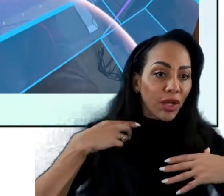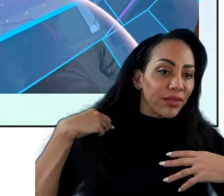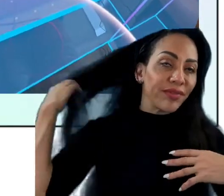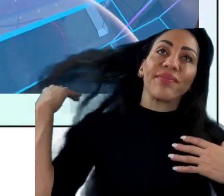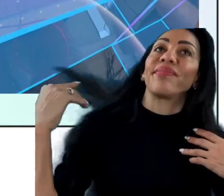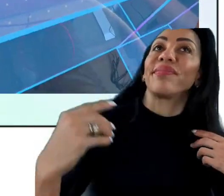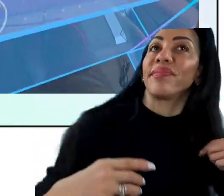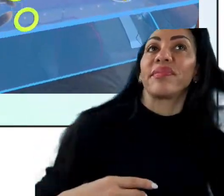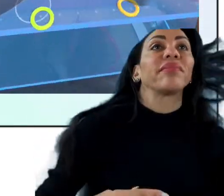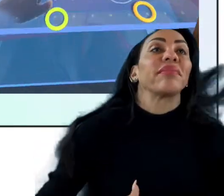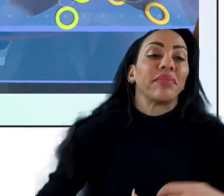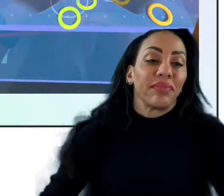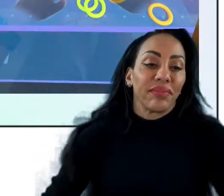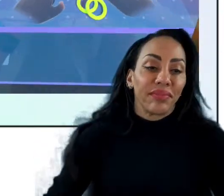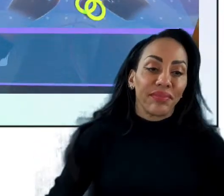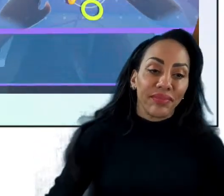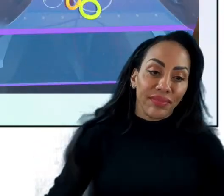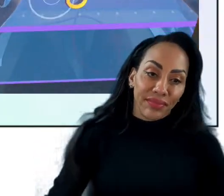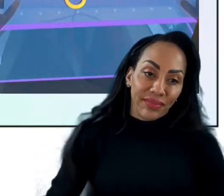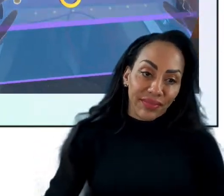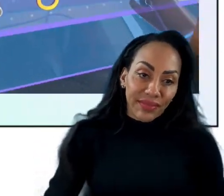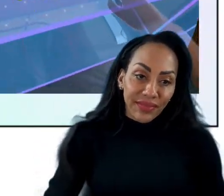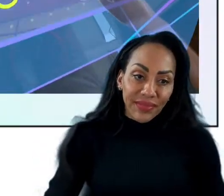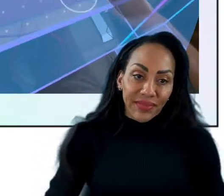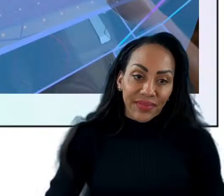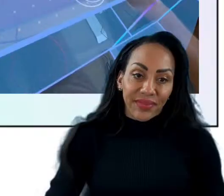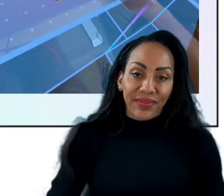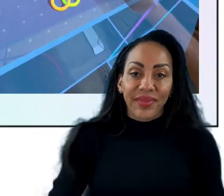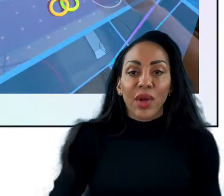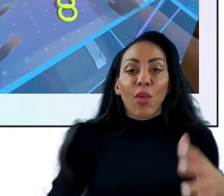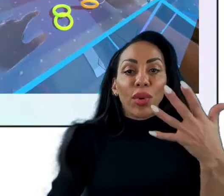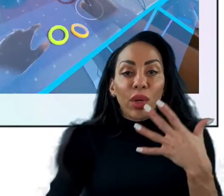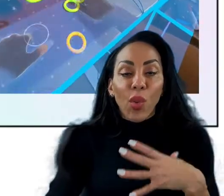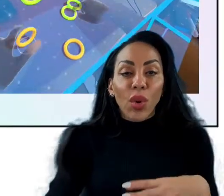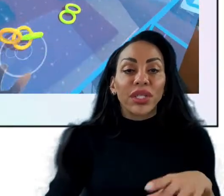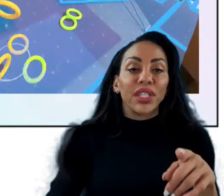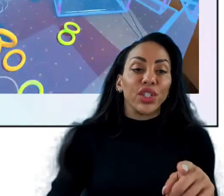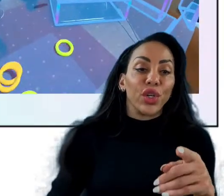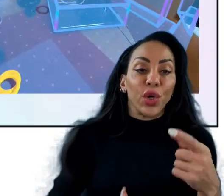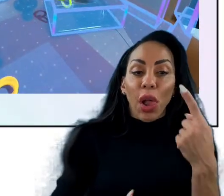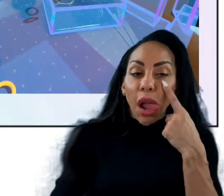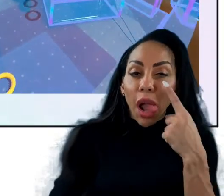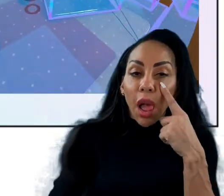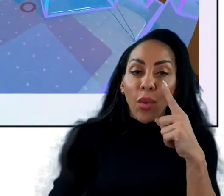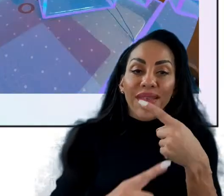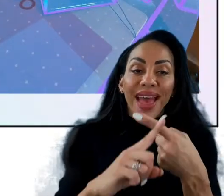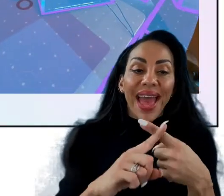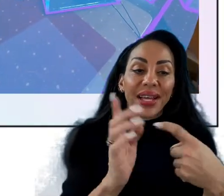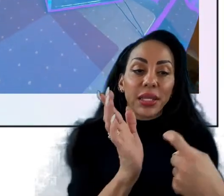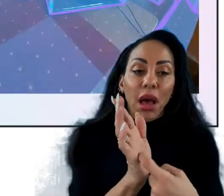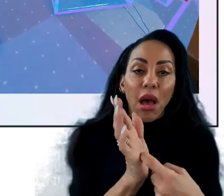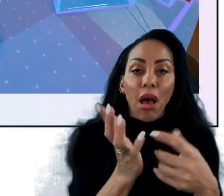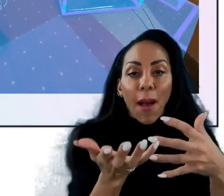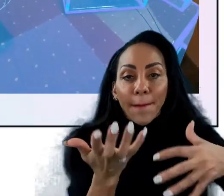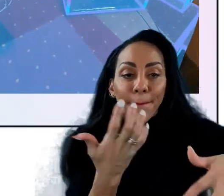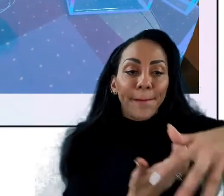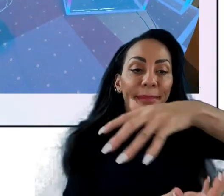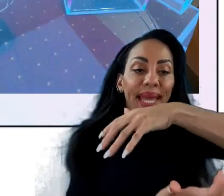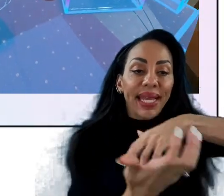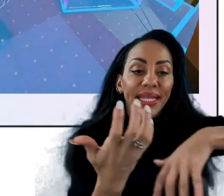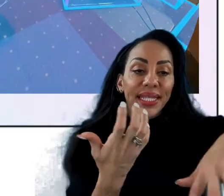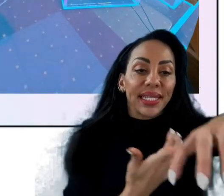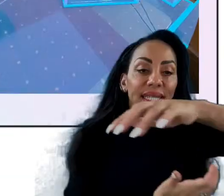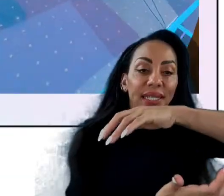So something we wanted to learn is mixed reality, or XR. We'd both worked adjacent to XR